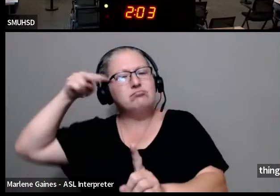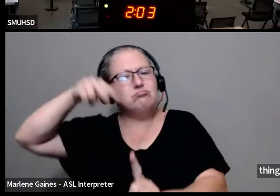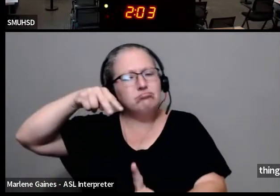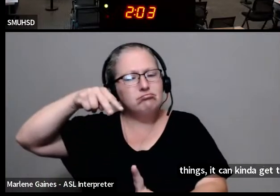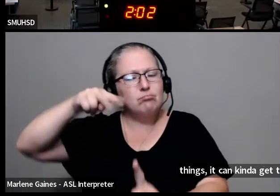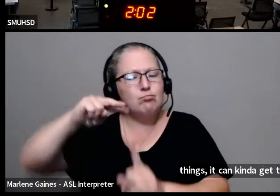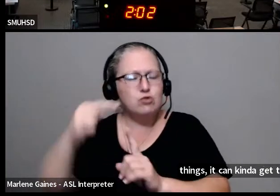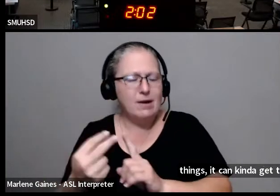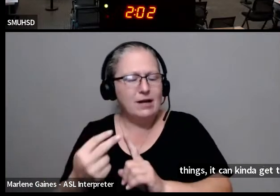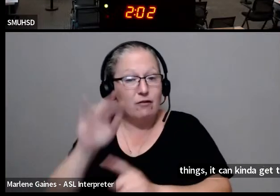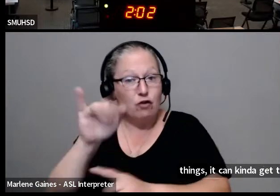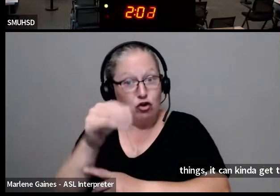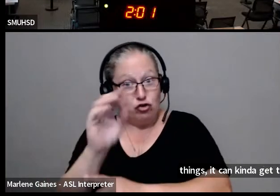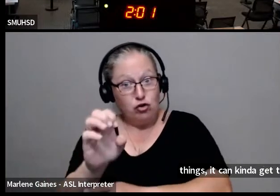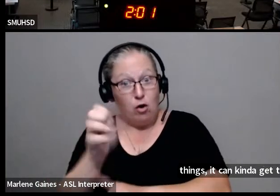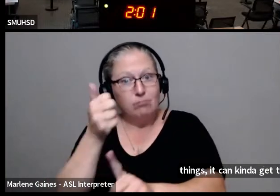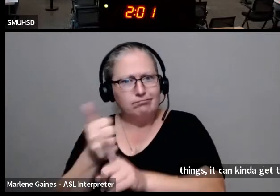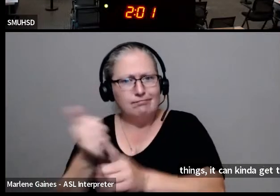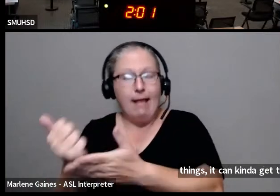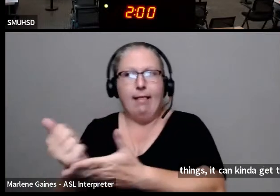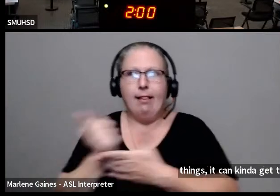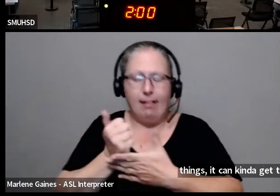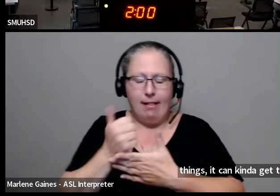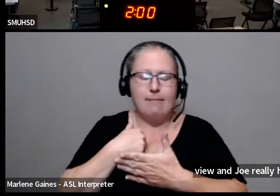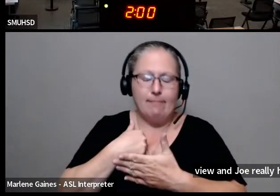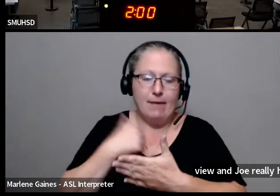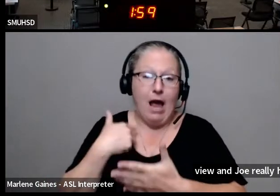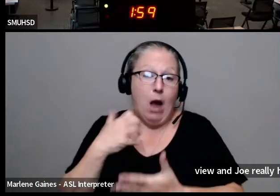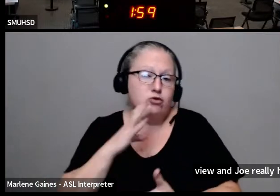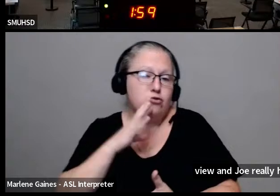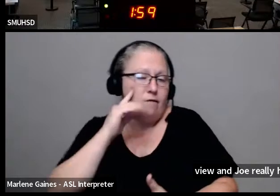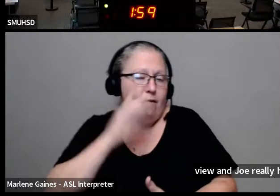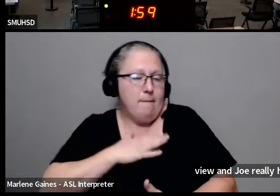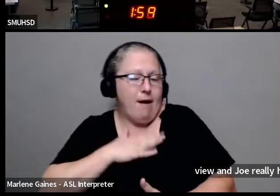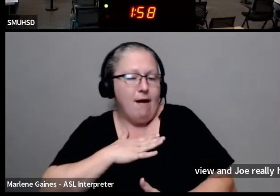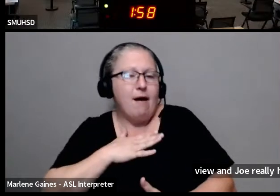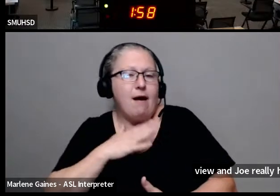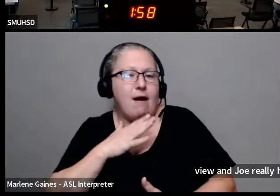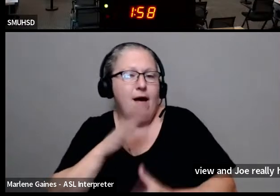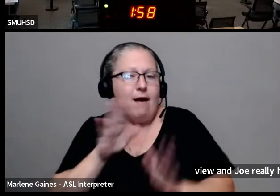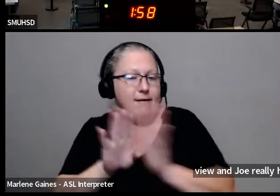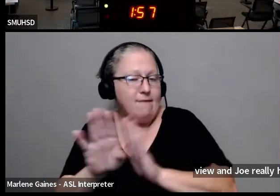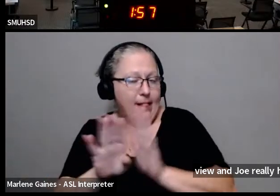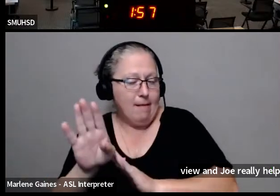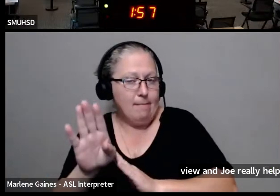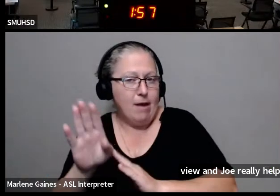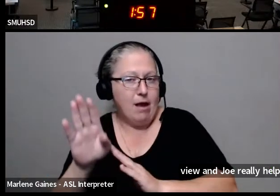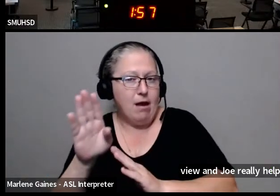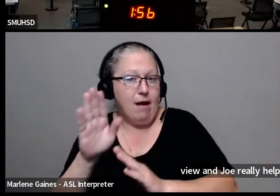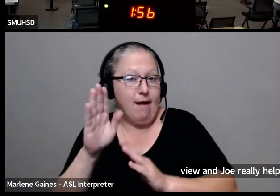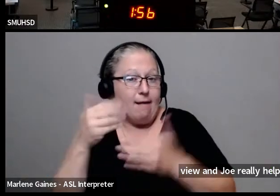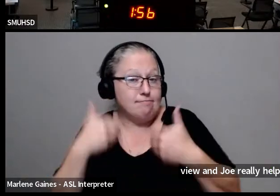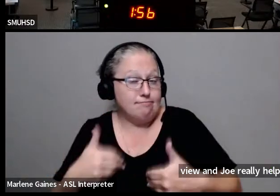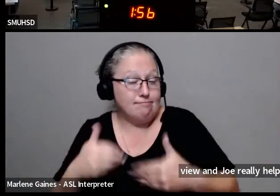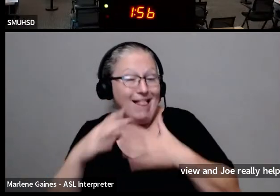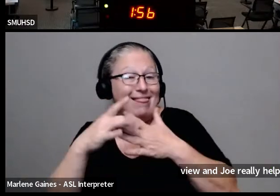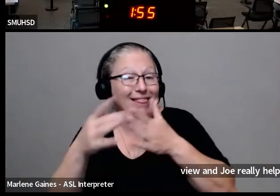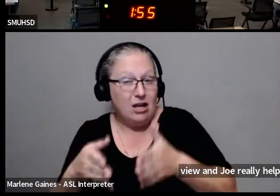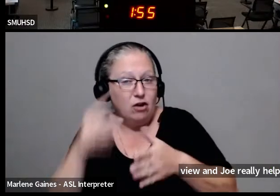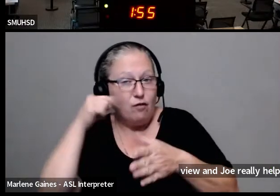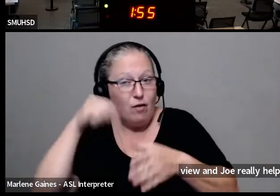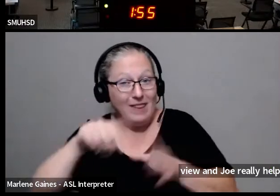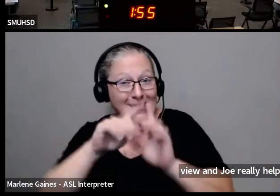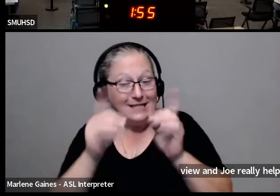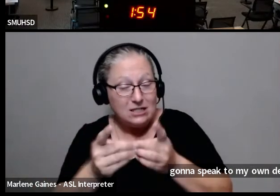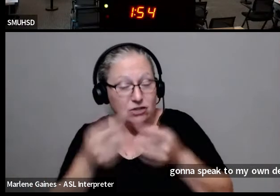And Joe really helps me with that. And I'm just going to speak to my own development as a leader in this district, as